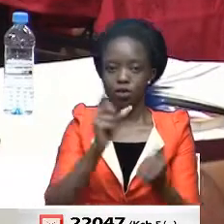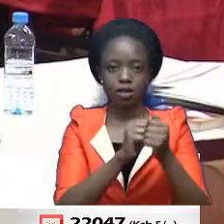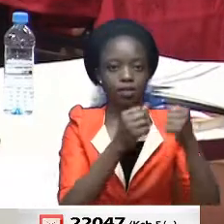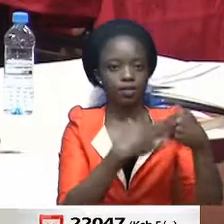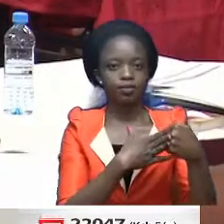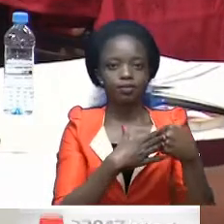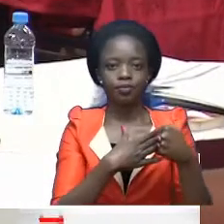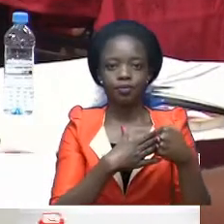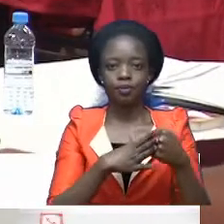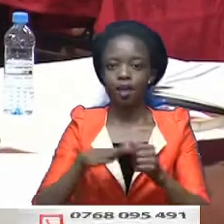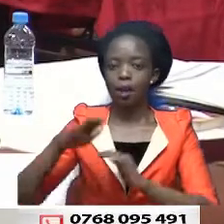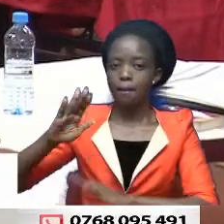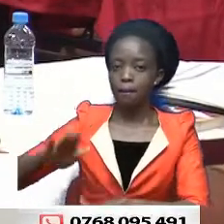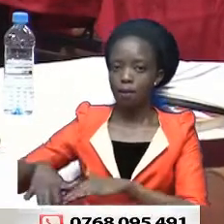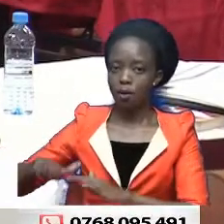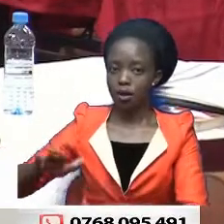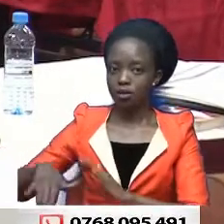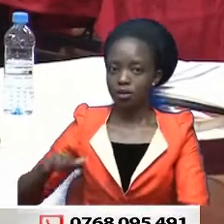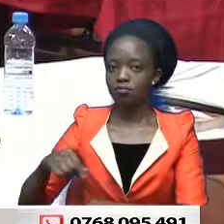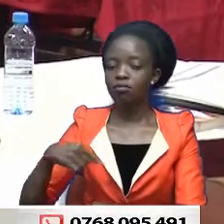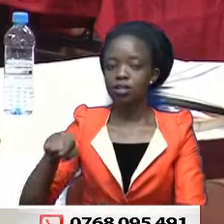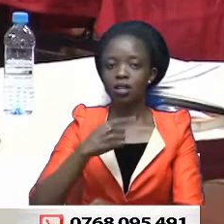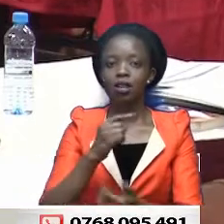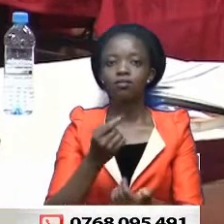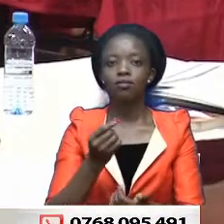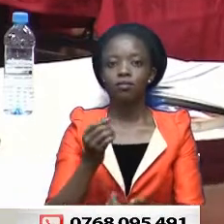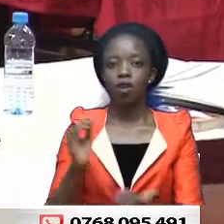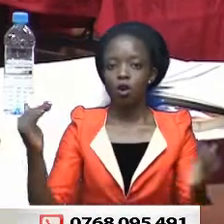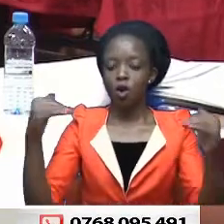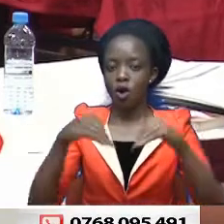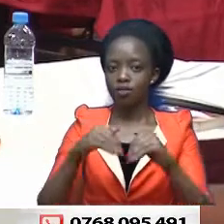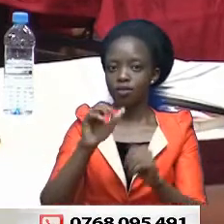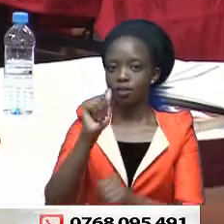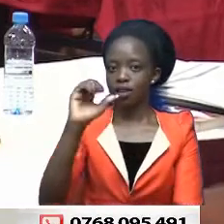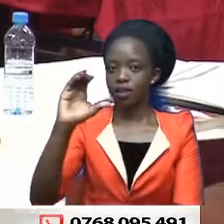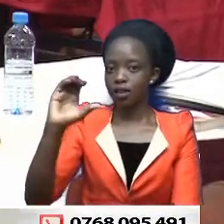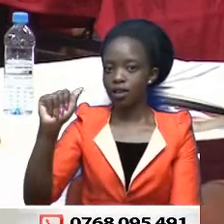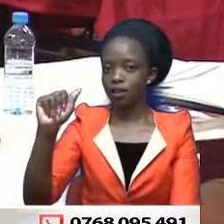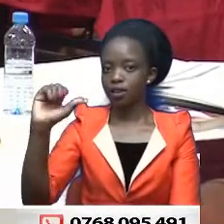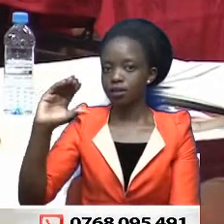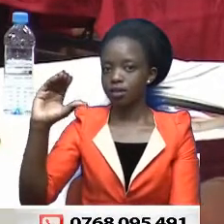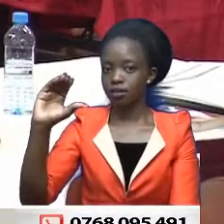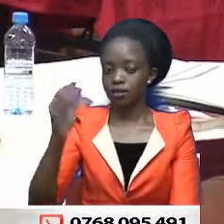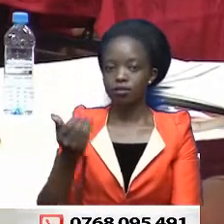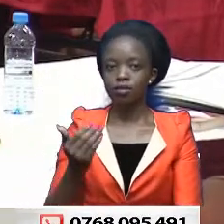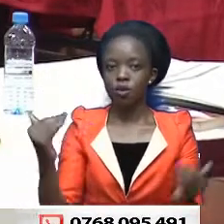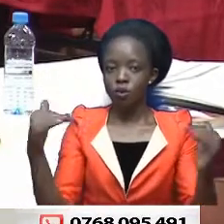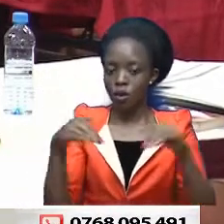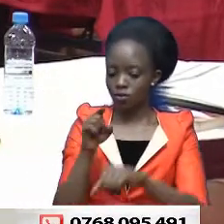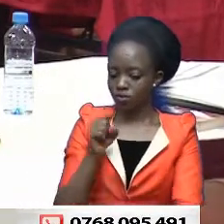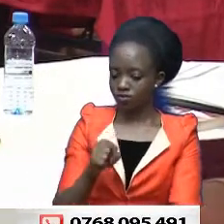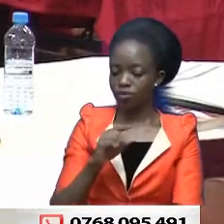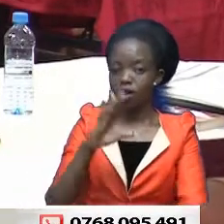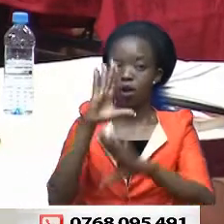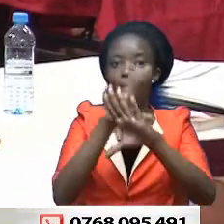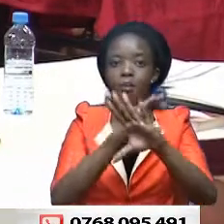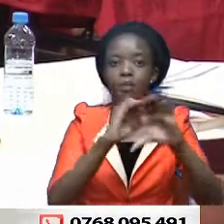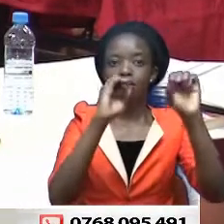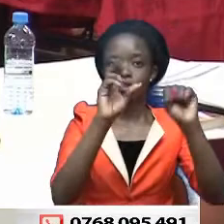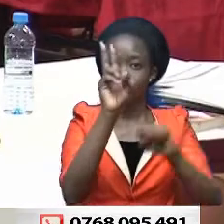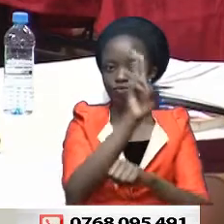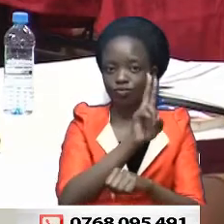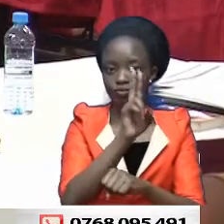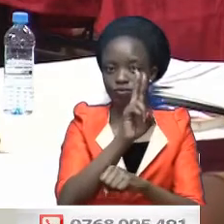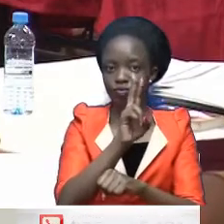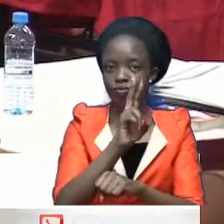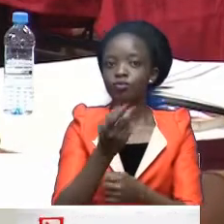January 2019, at the Bomas of Kenya, you recall there was an anti-corruption conference, and during that conference, His Excellency the President